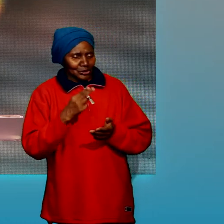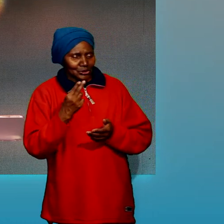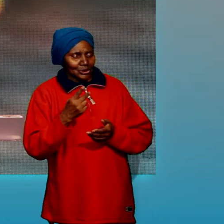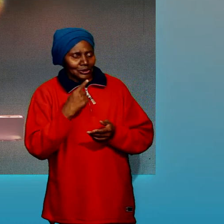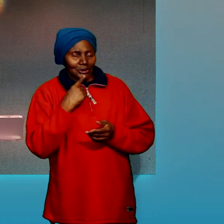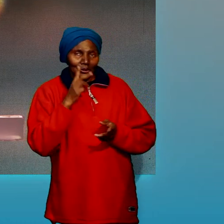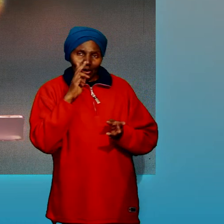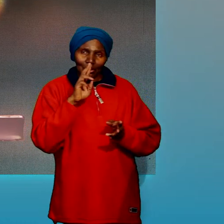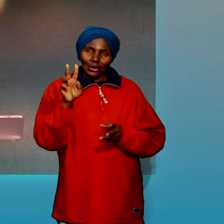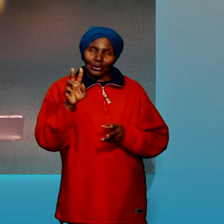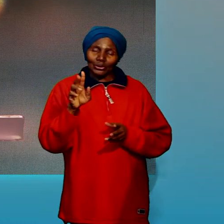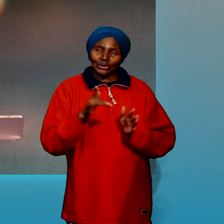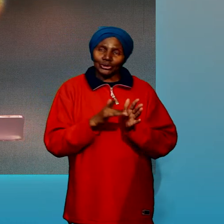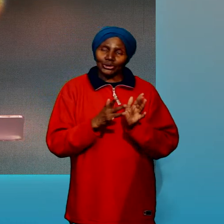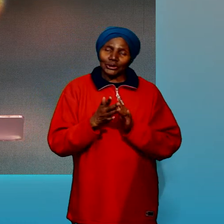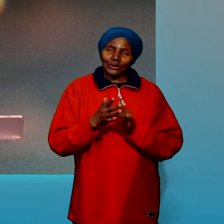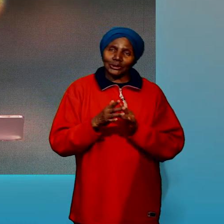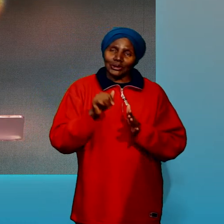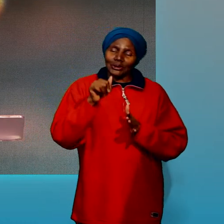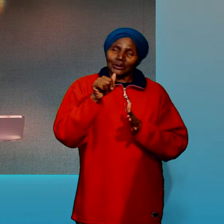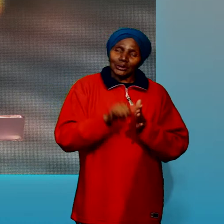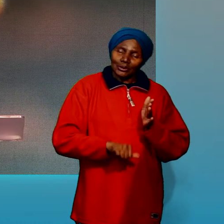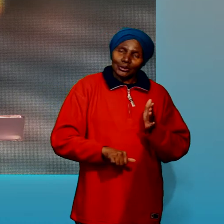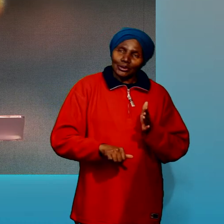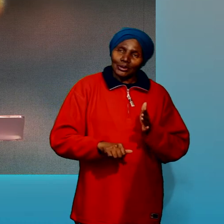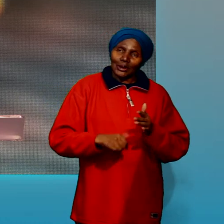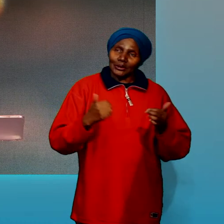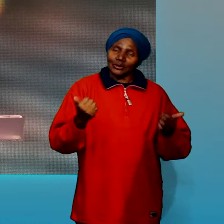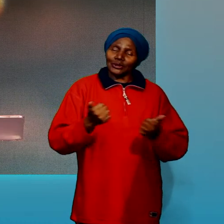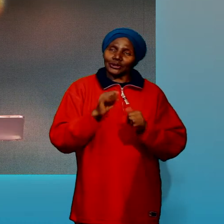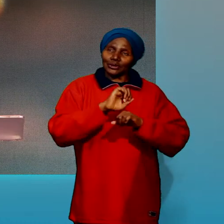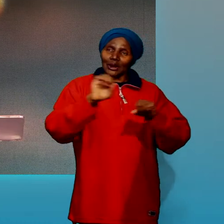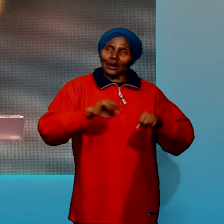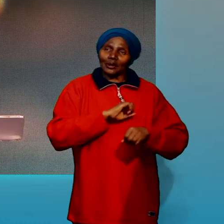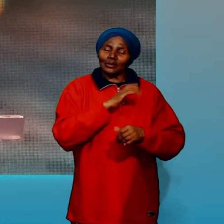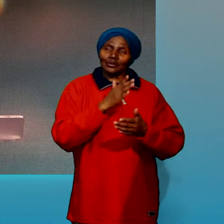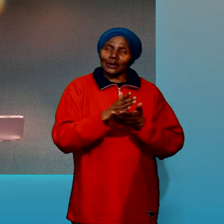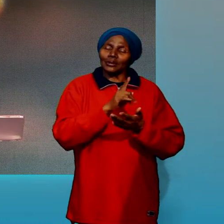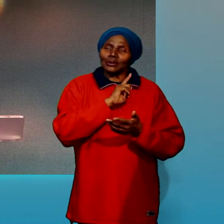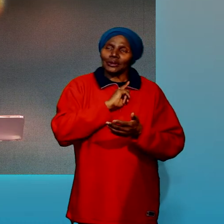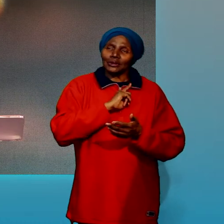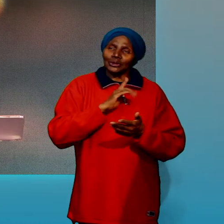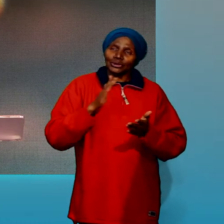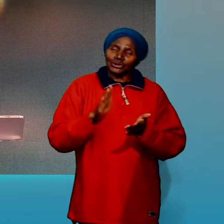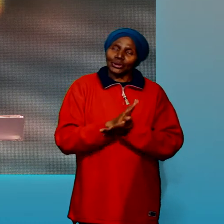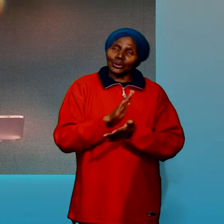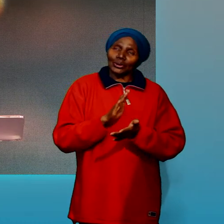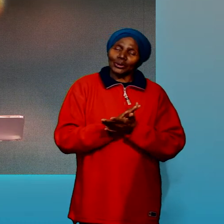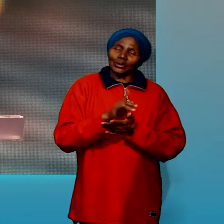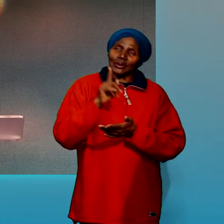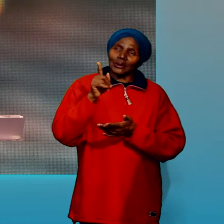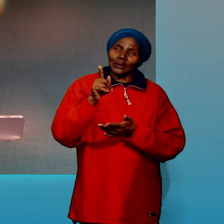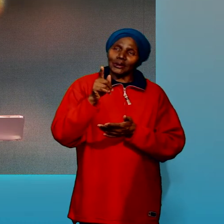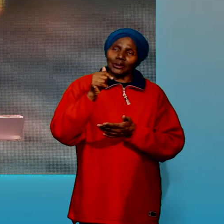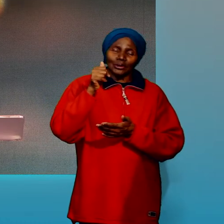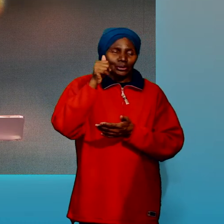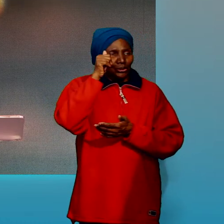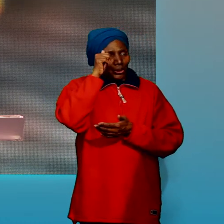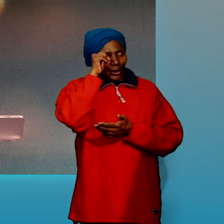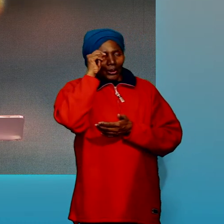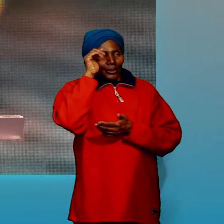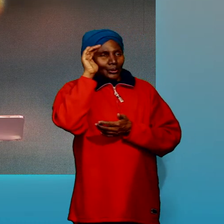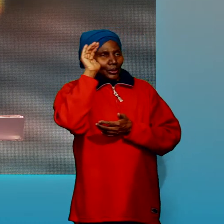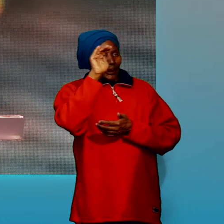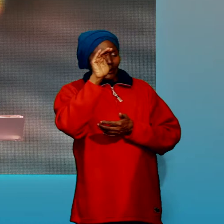to Jesus, the author and finisher of our faith, for the joy that was set before him, enduring the cross, despising